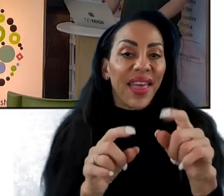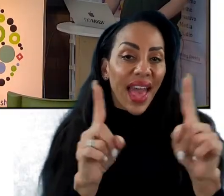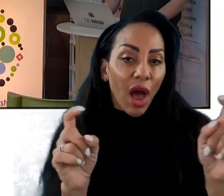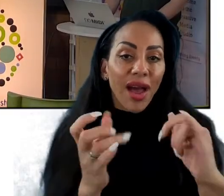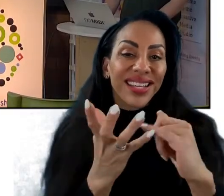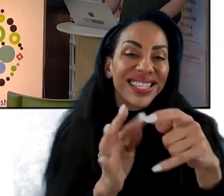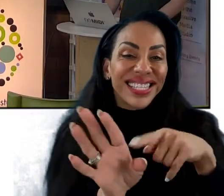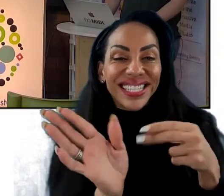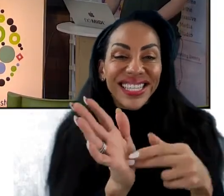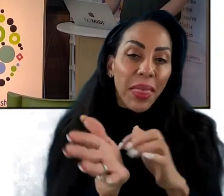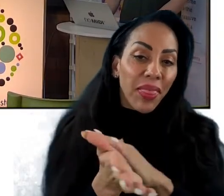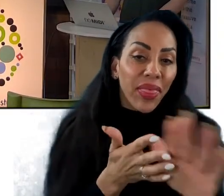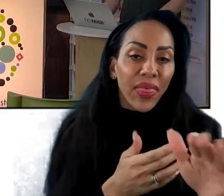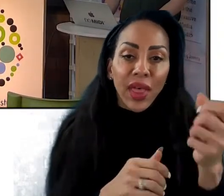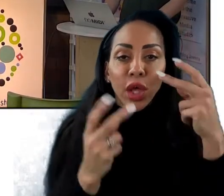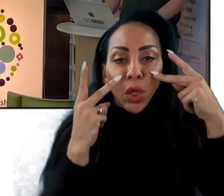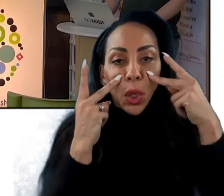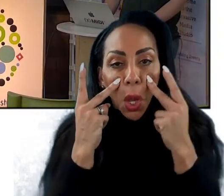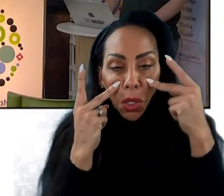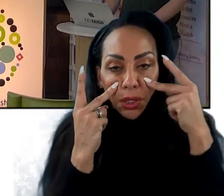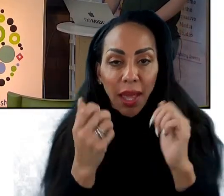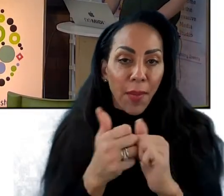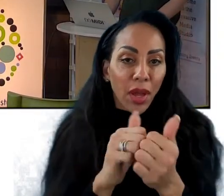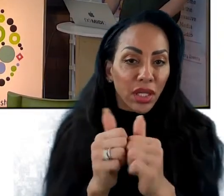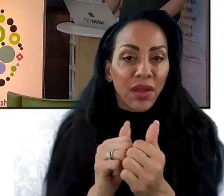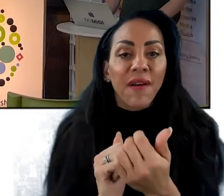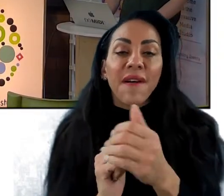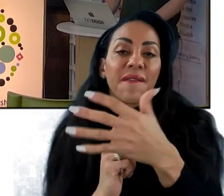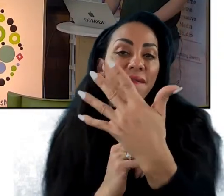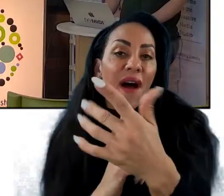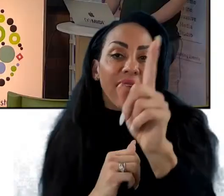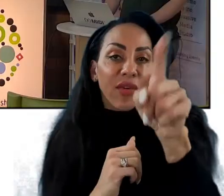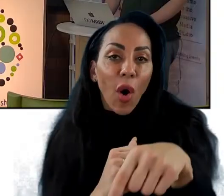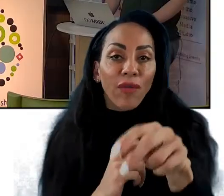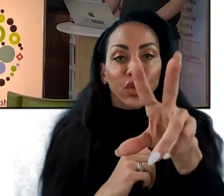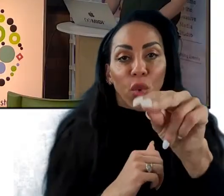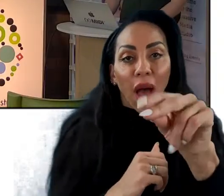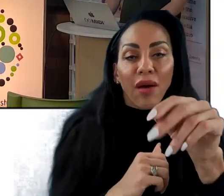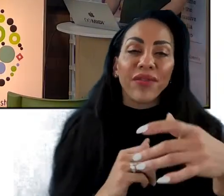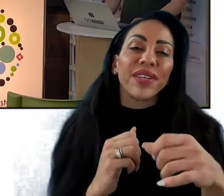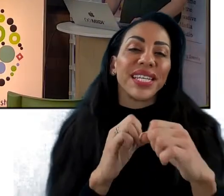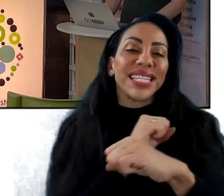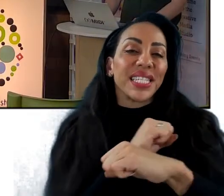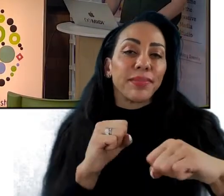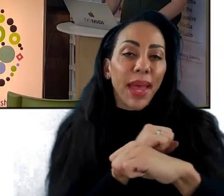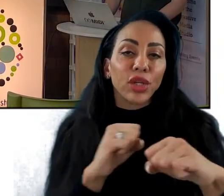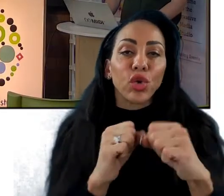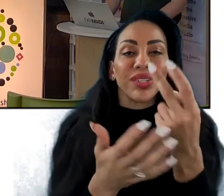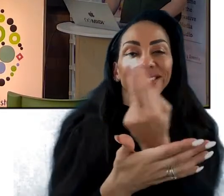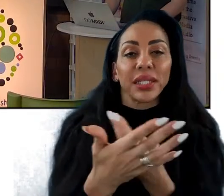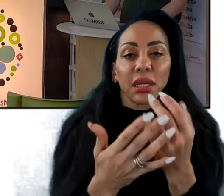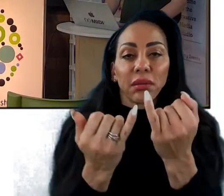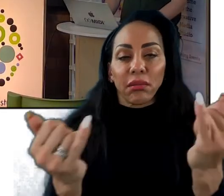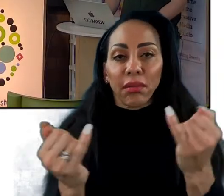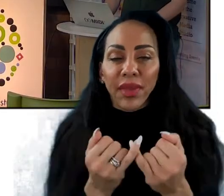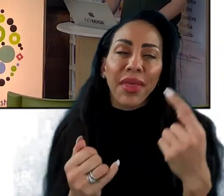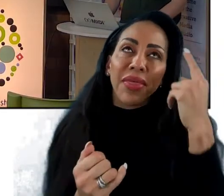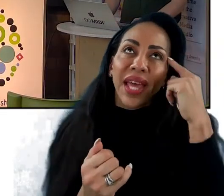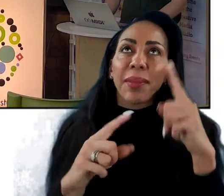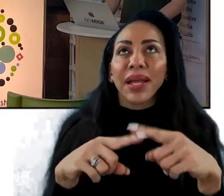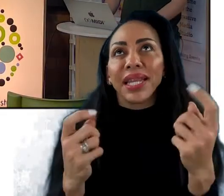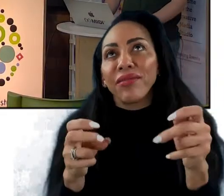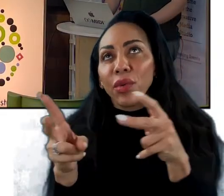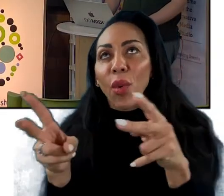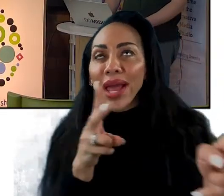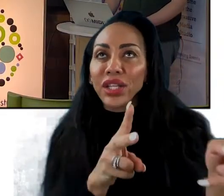and partners in 5 of 12, which is a spatial design studio. Together, they explore new ways of interacting with the virtual world and creating electronic